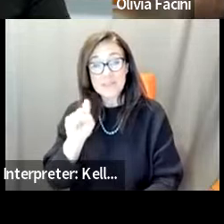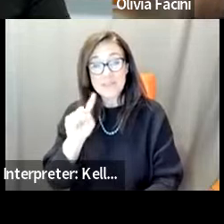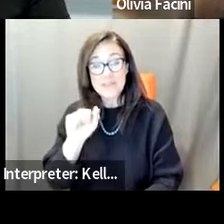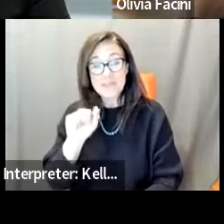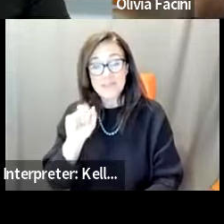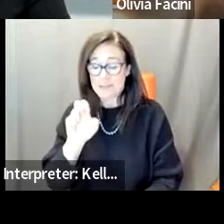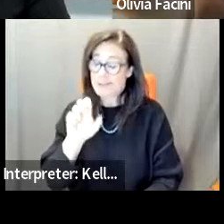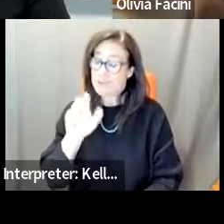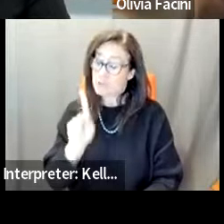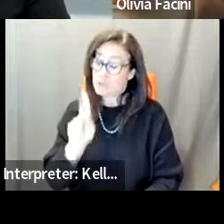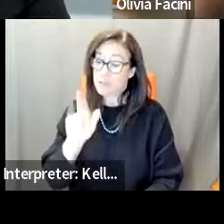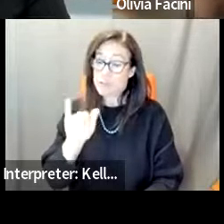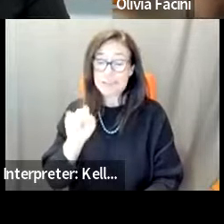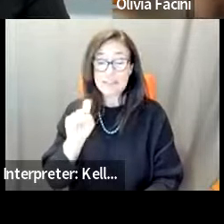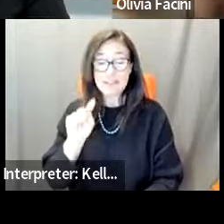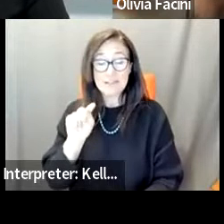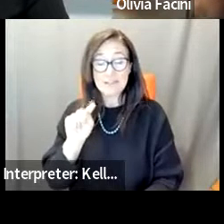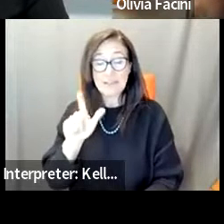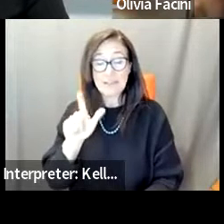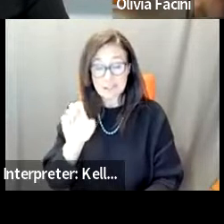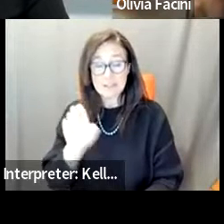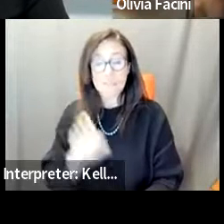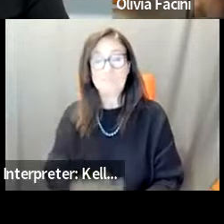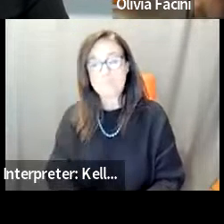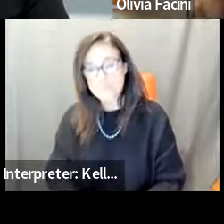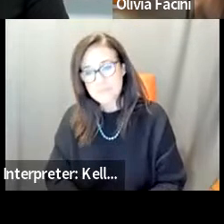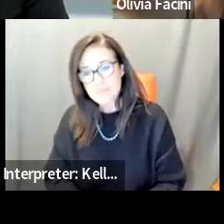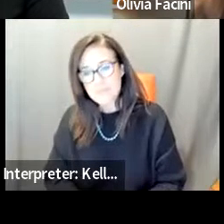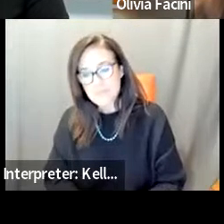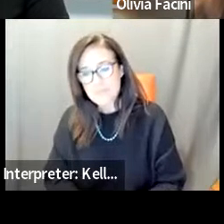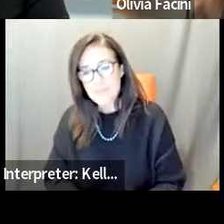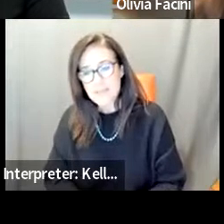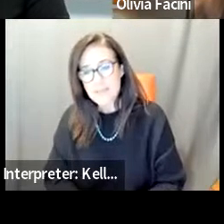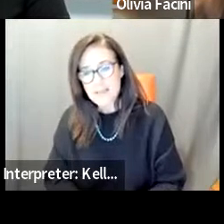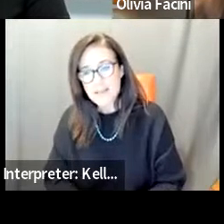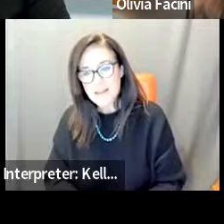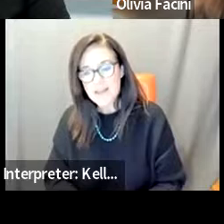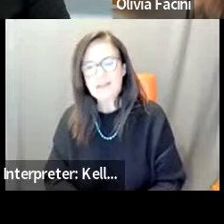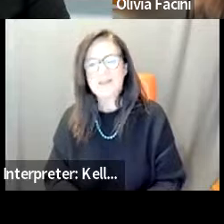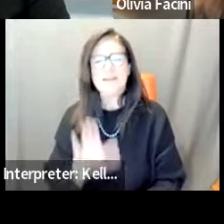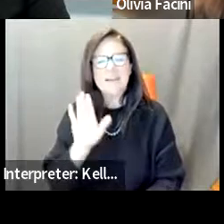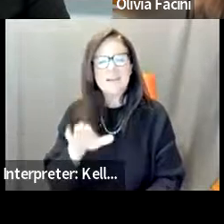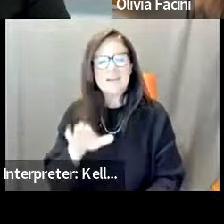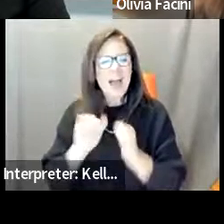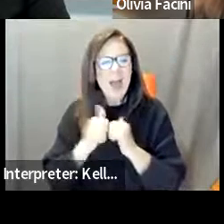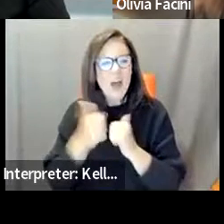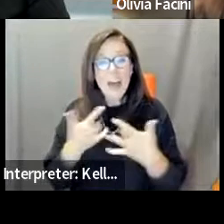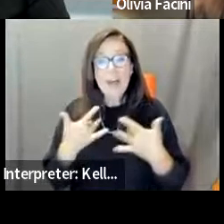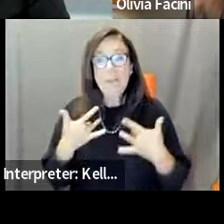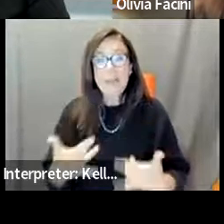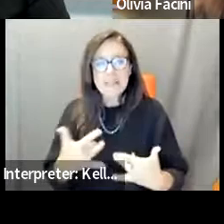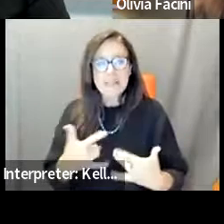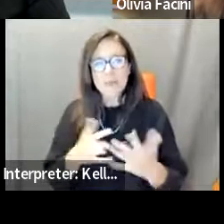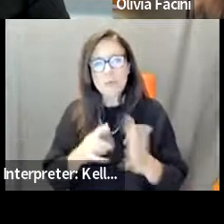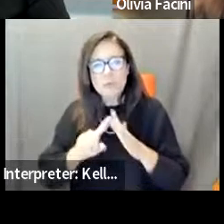Well, a venue that would forge some trust for me, I feel